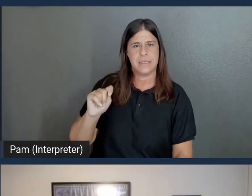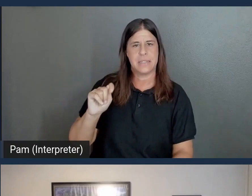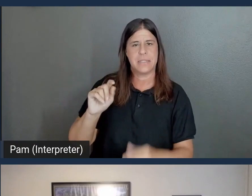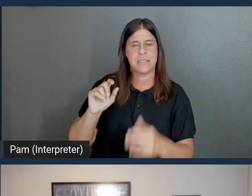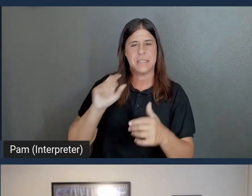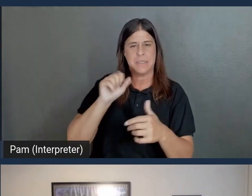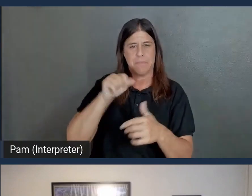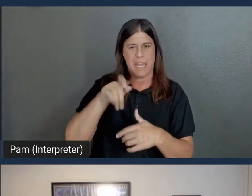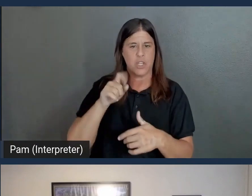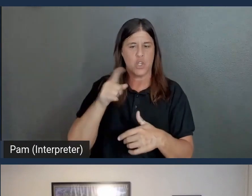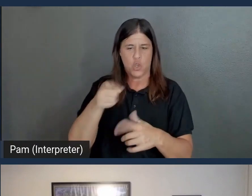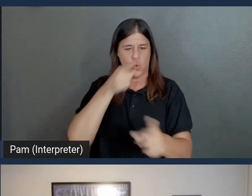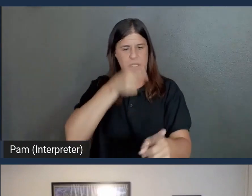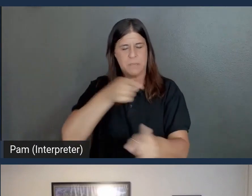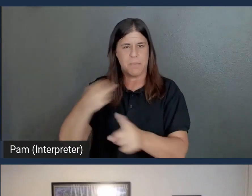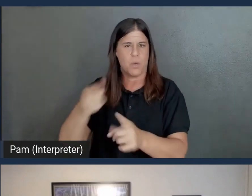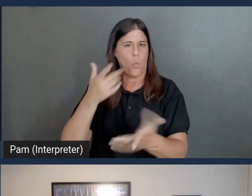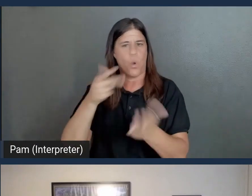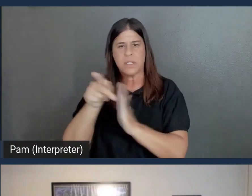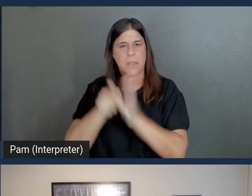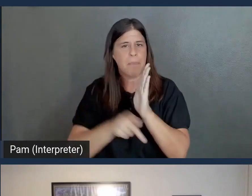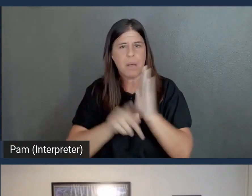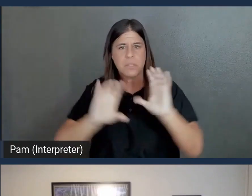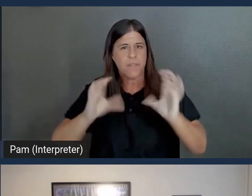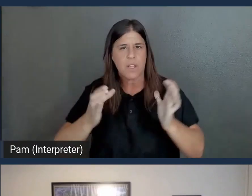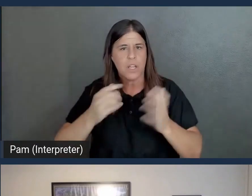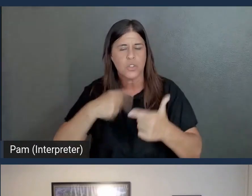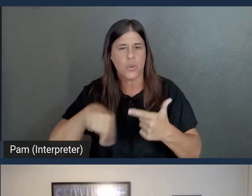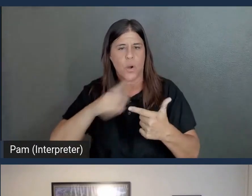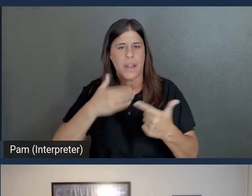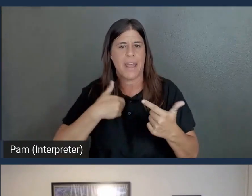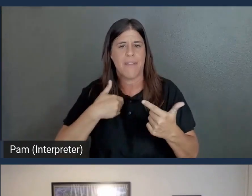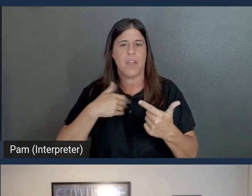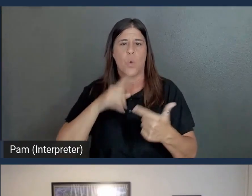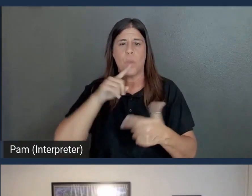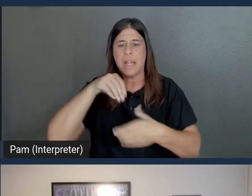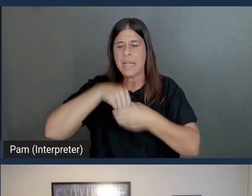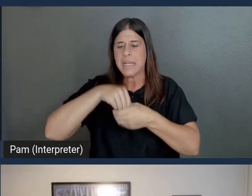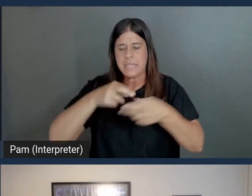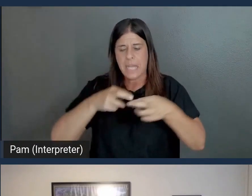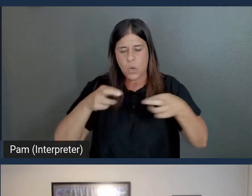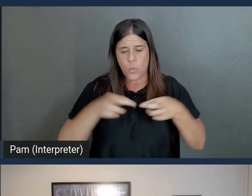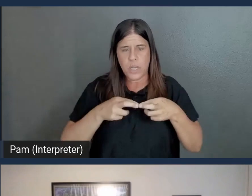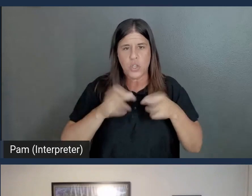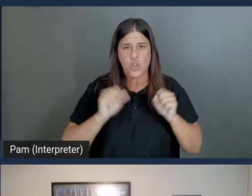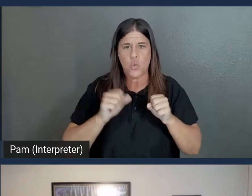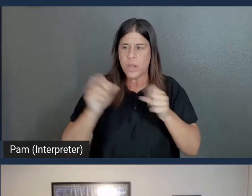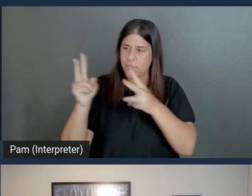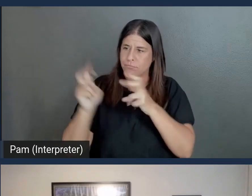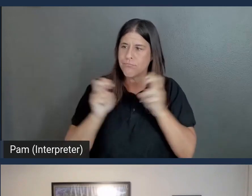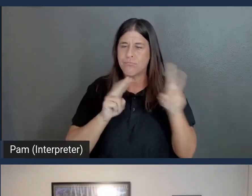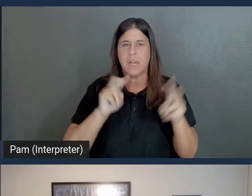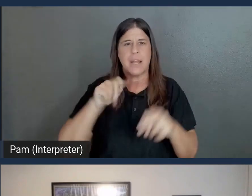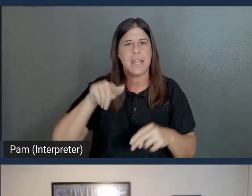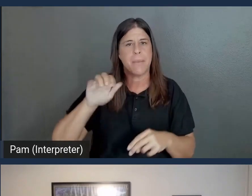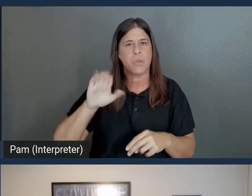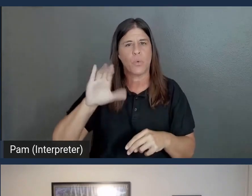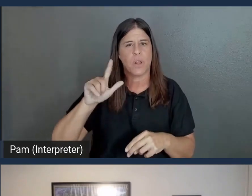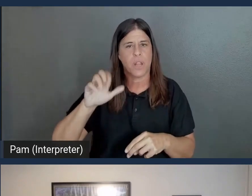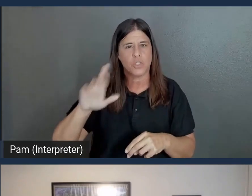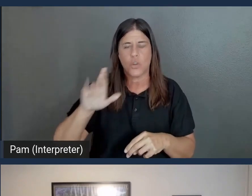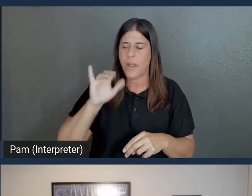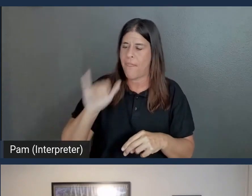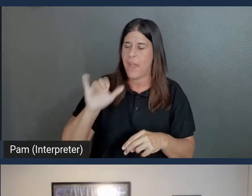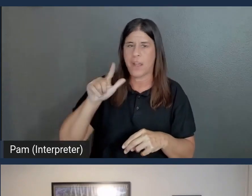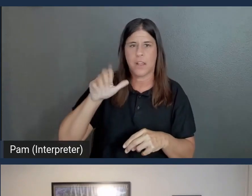of what the topology of the cluster you spin up is. So, you spin up inside a region, you can spin up a Neptune cluster. As I said, kind of that Neptune cluster